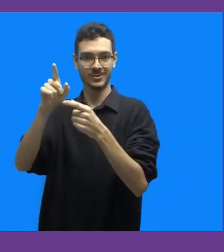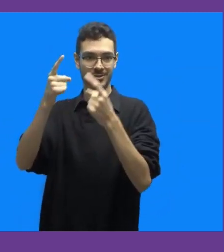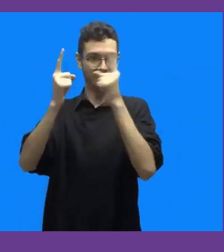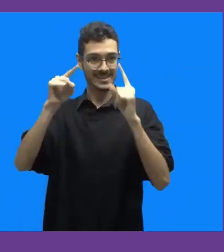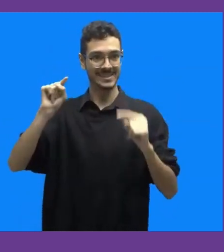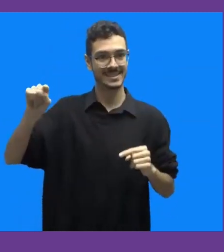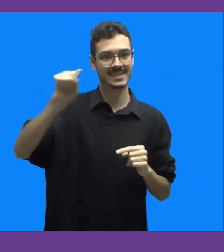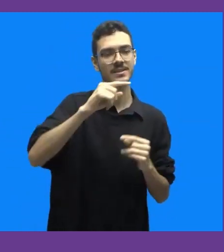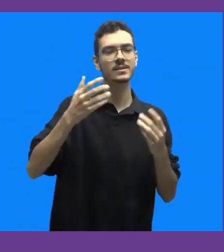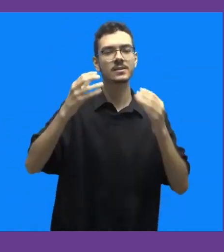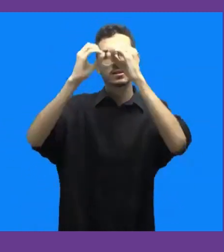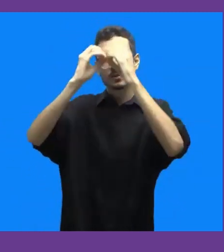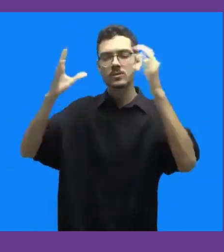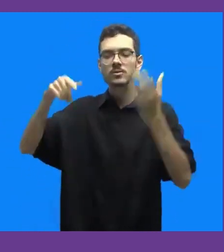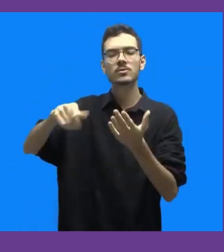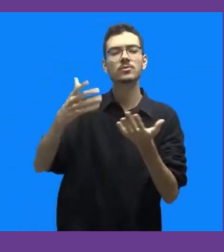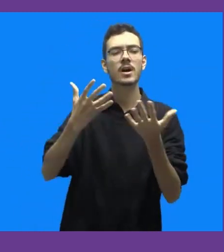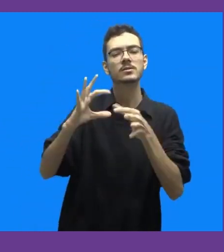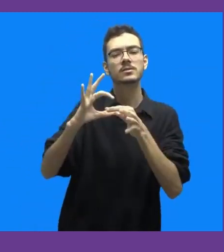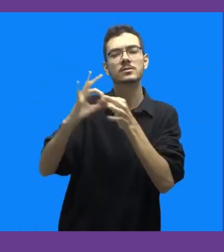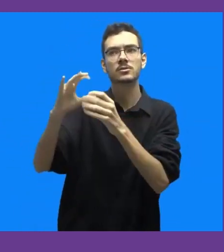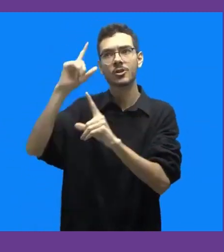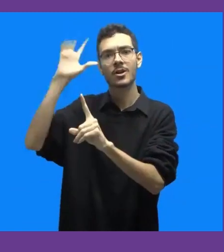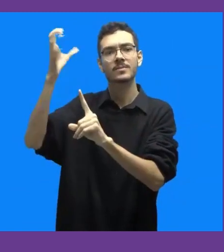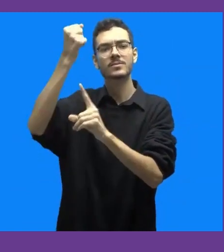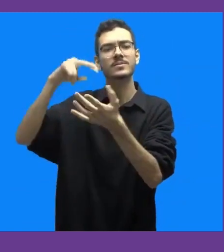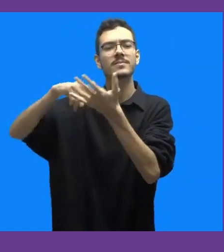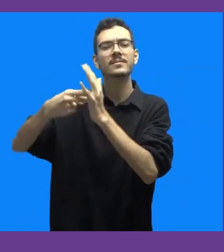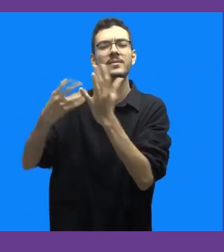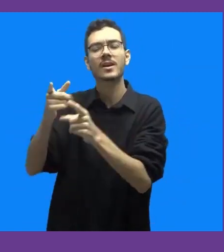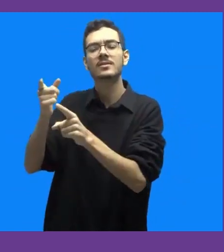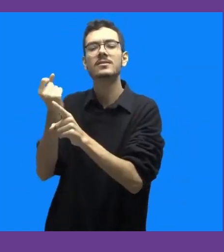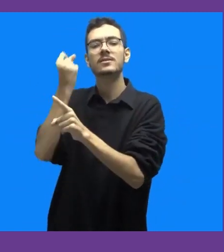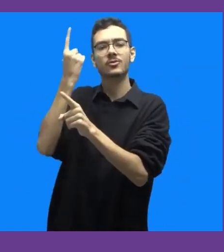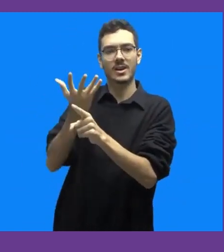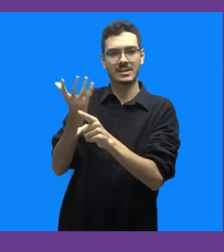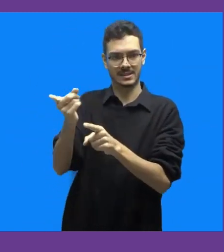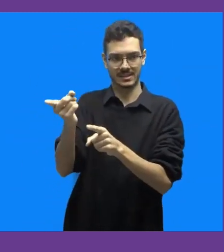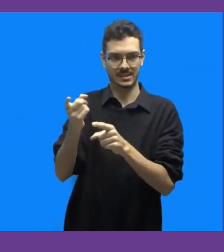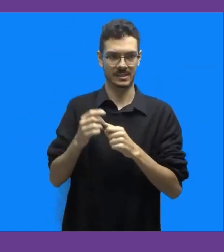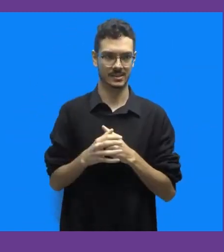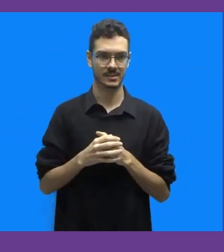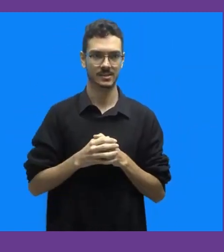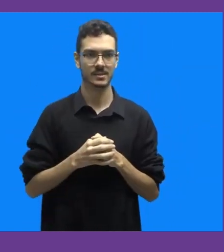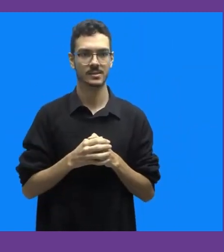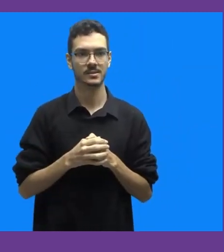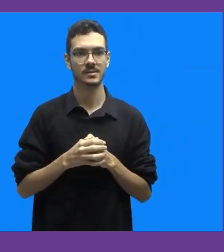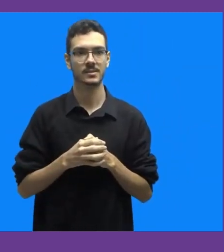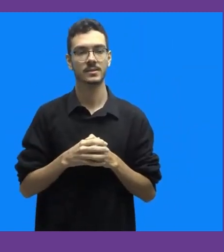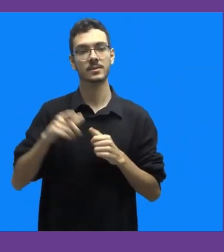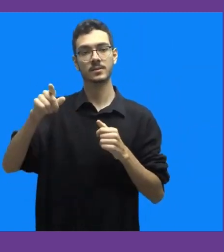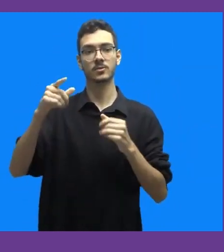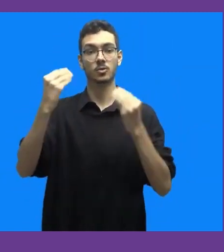especially to help students that were just using that information to see, okay, I'm going to this university